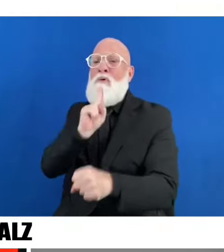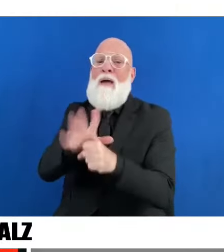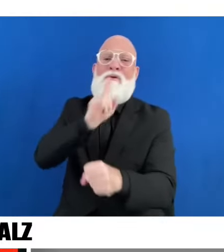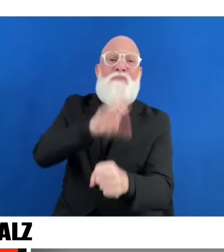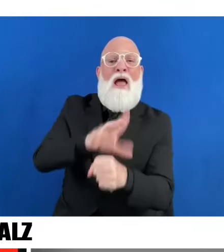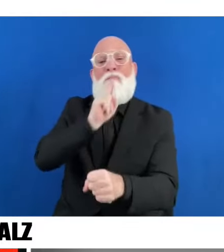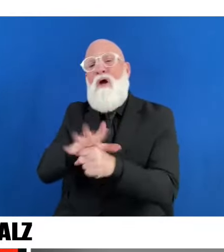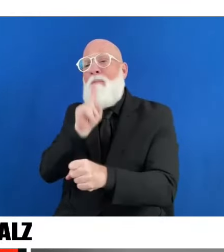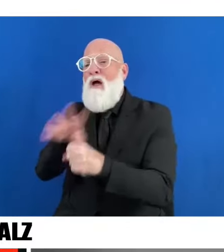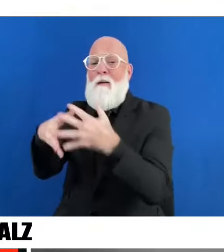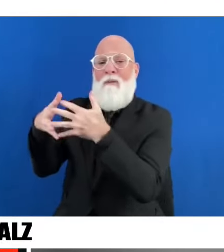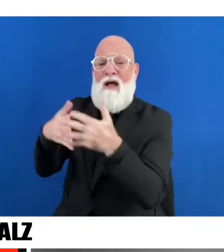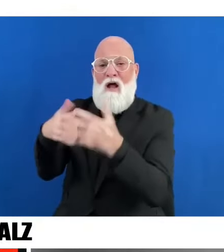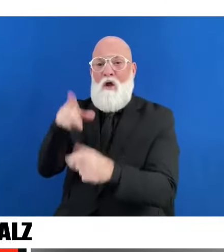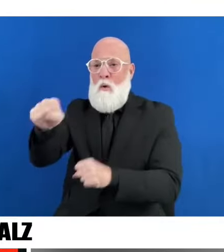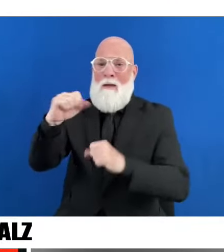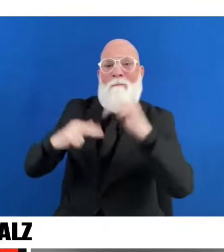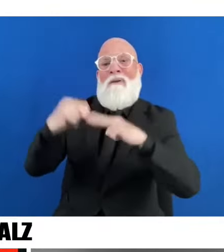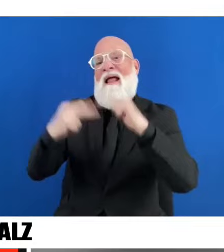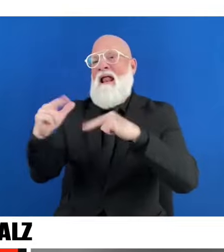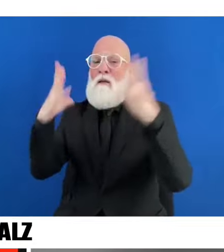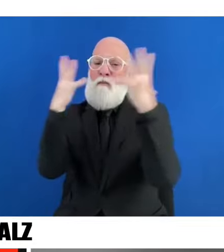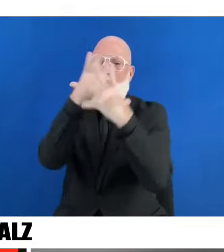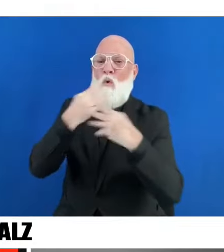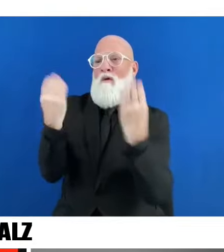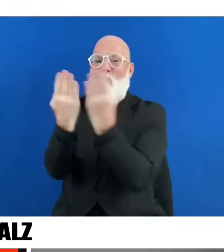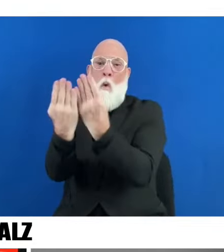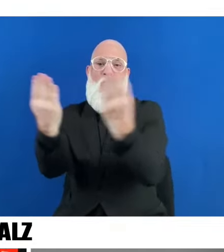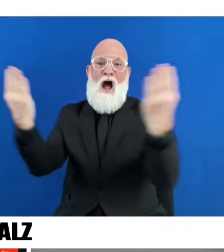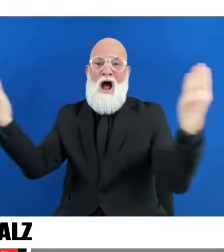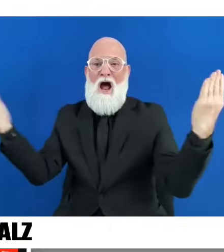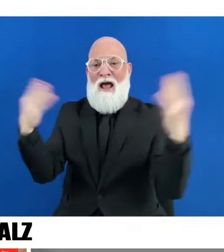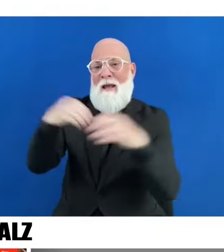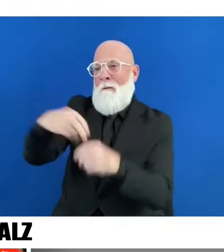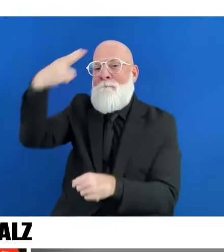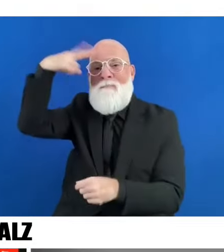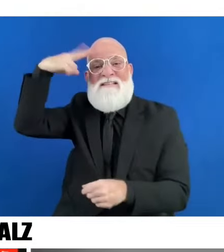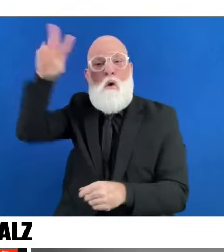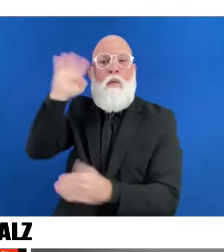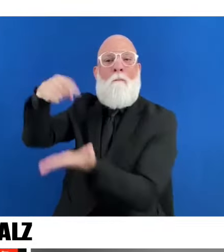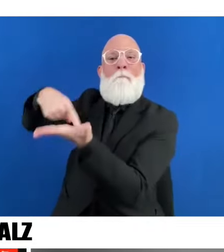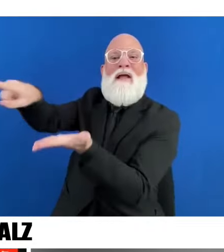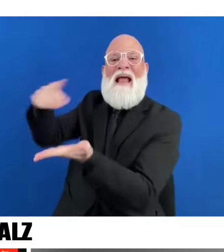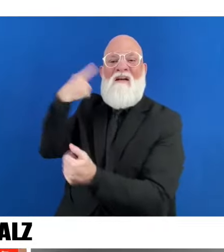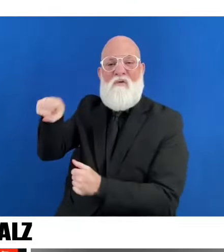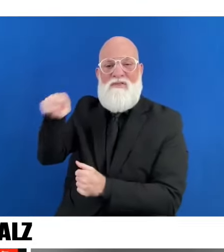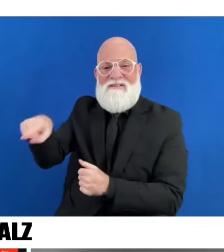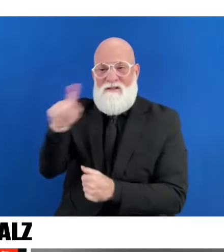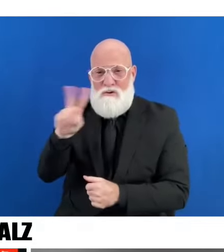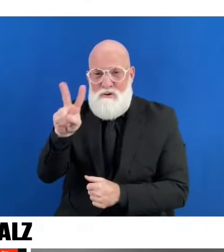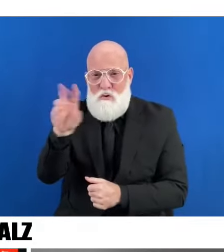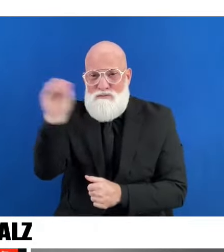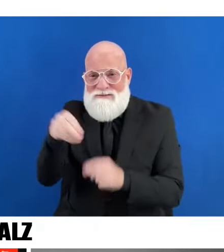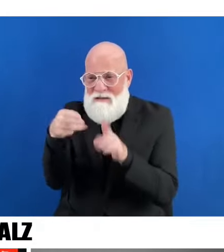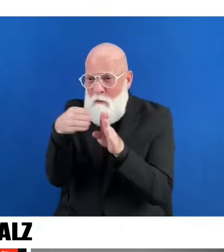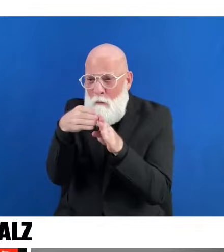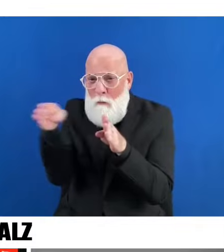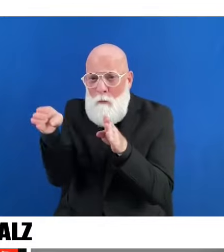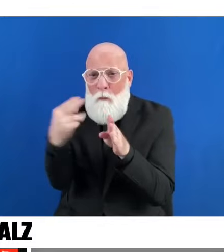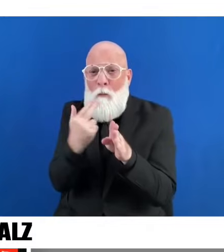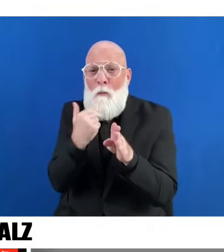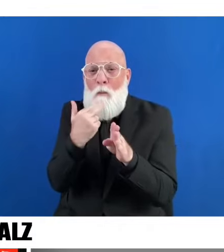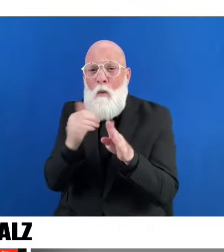beautiful wall, and Mexico will pay for it. Less than 2% of that wall got built, and Mexico didn't pay a dime. But here we are again, 9